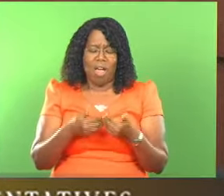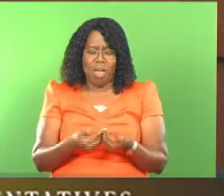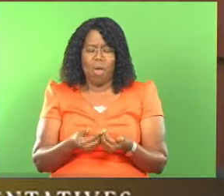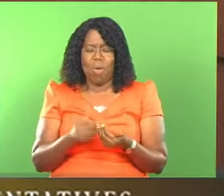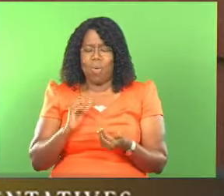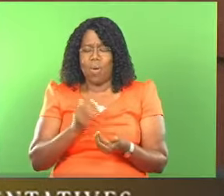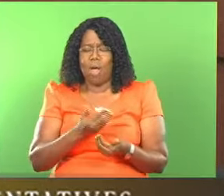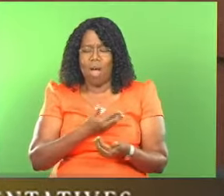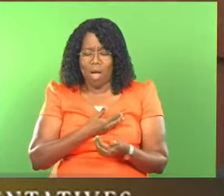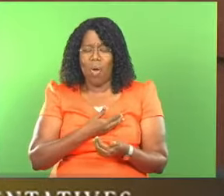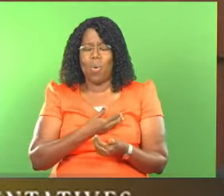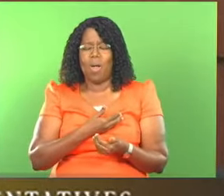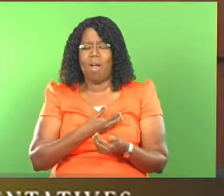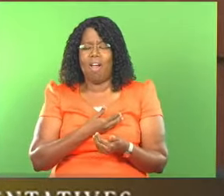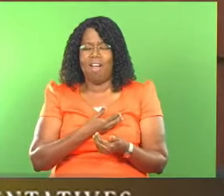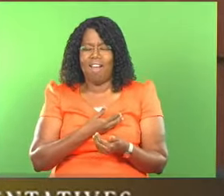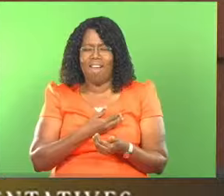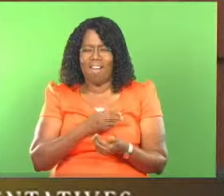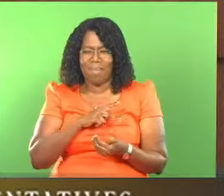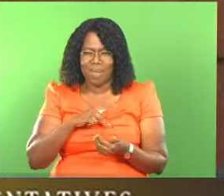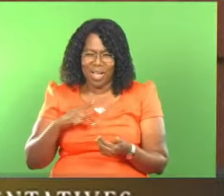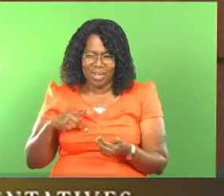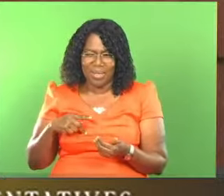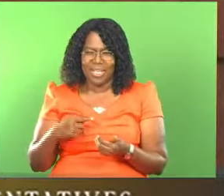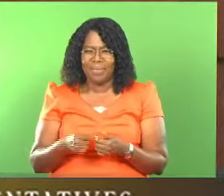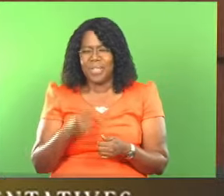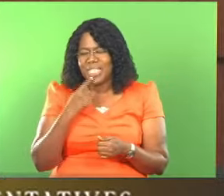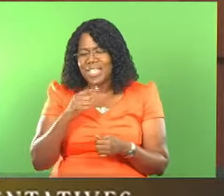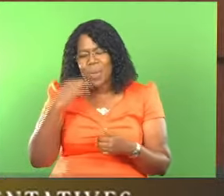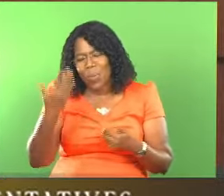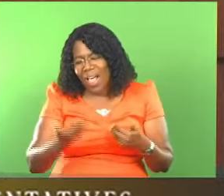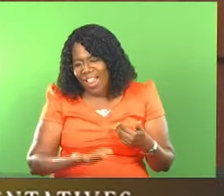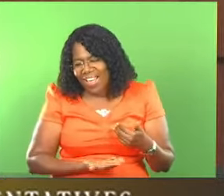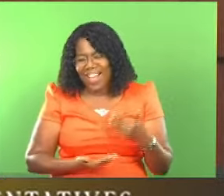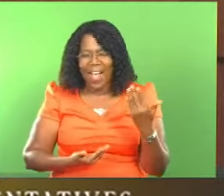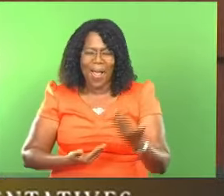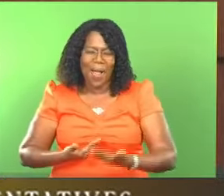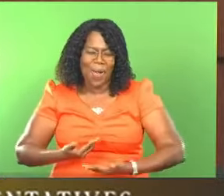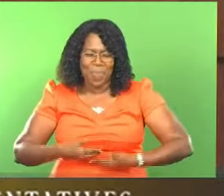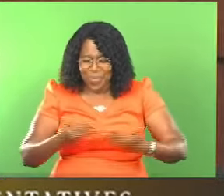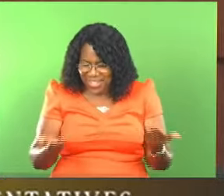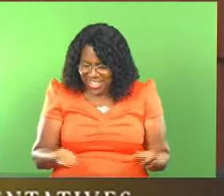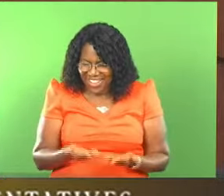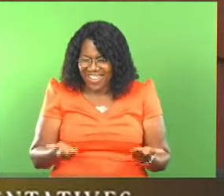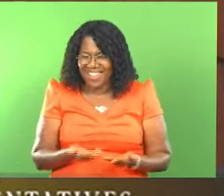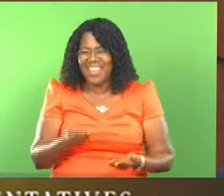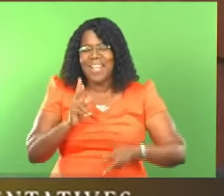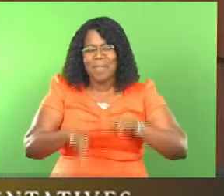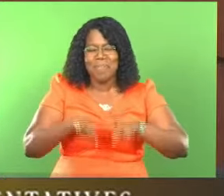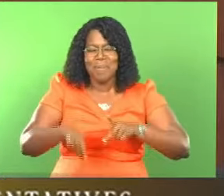all, welcome to Bhawan, the People's House, all of you.